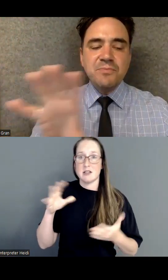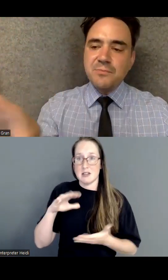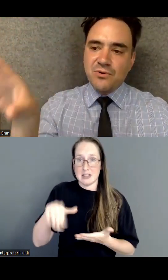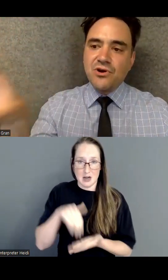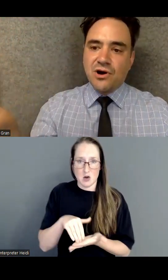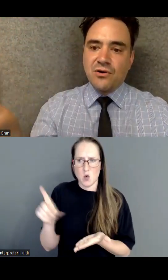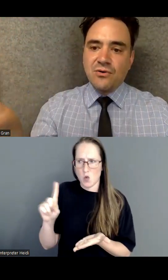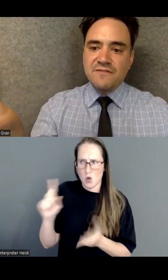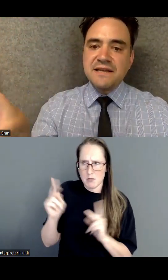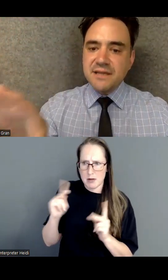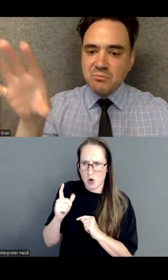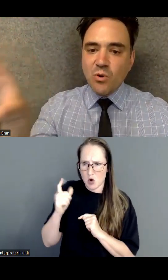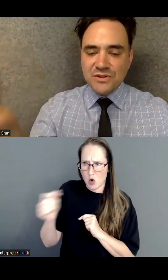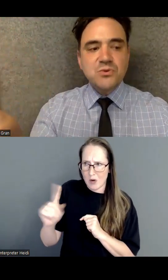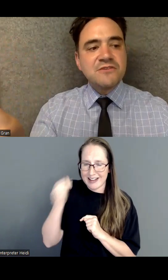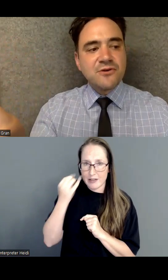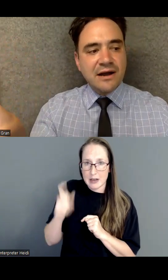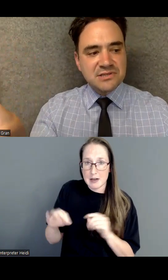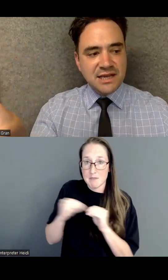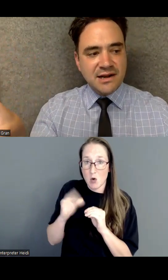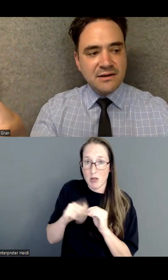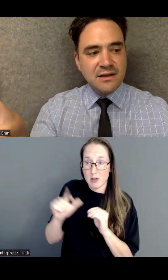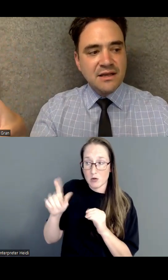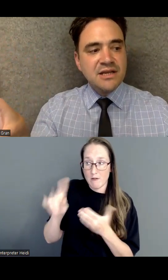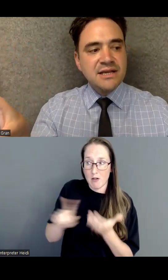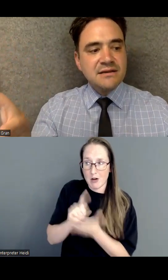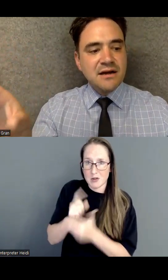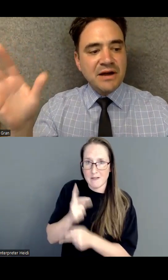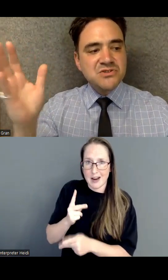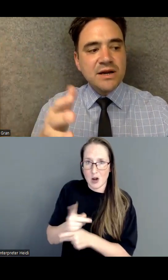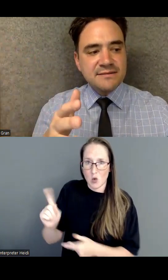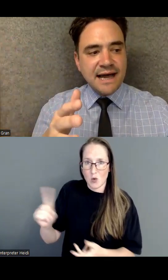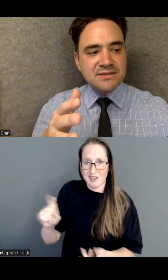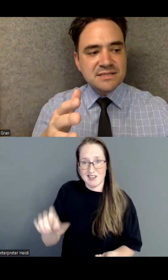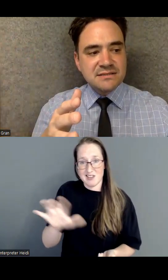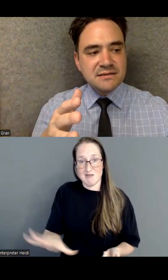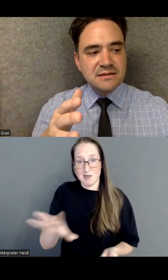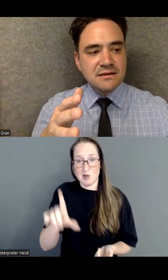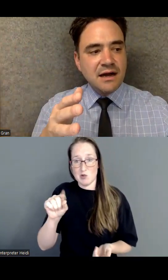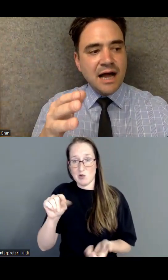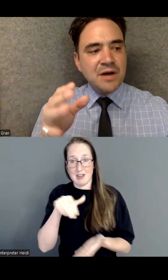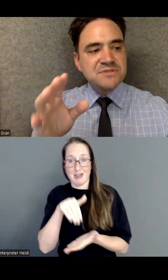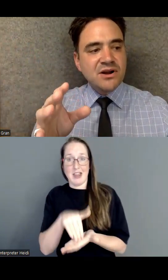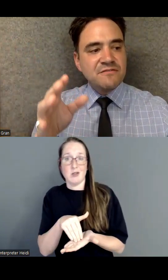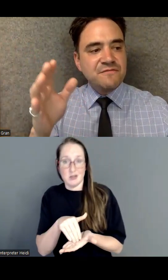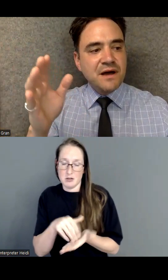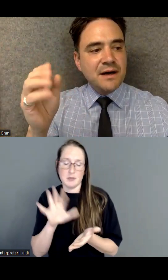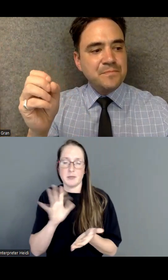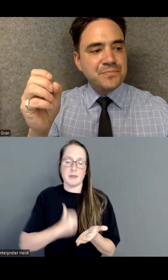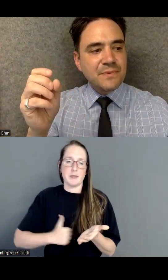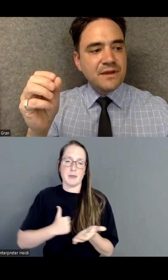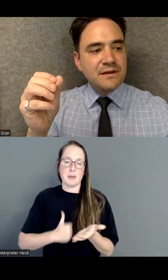where would people go if they needed more than 24 hours of care? You need about 20,000, I'm sorry,